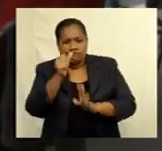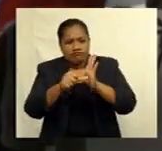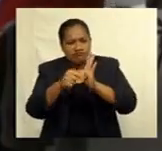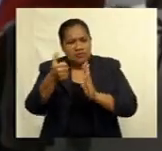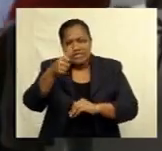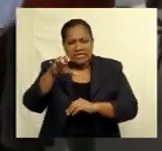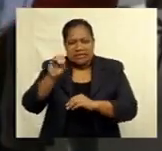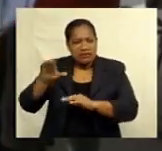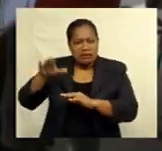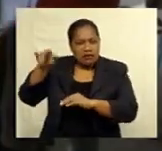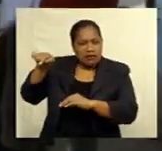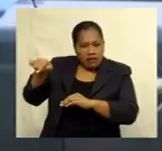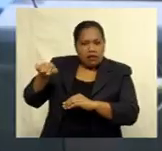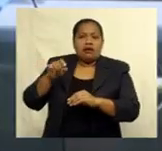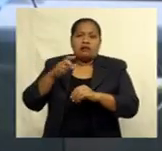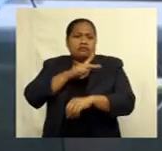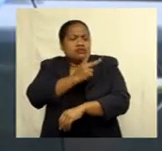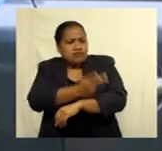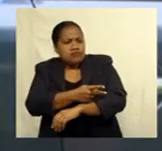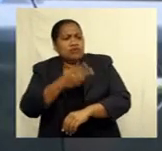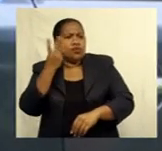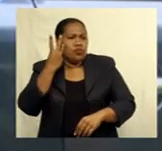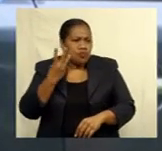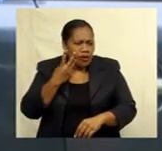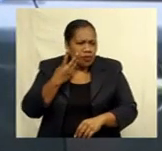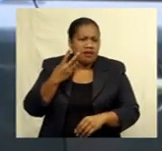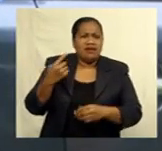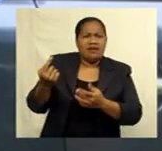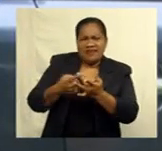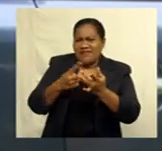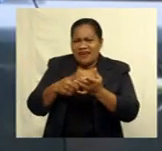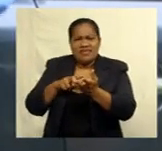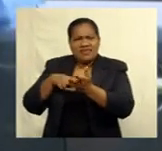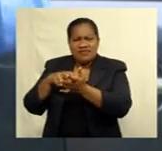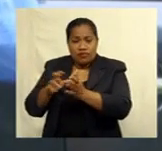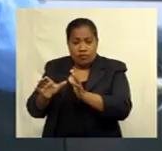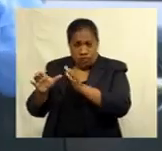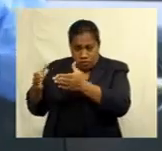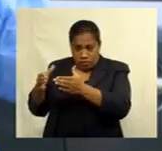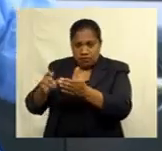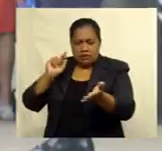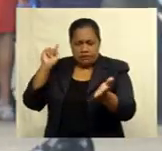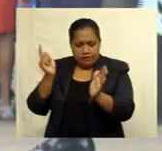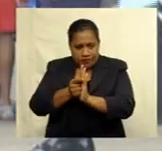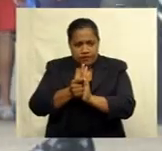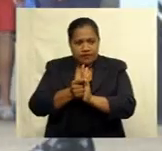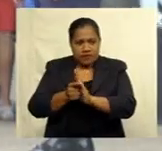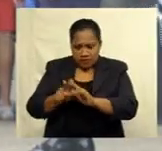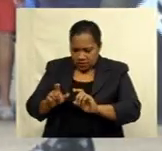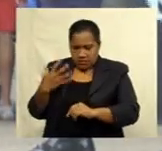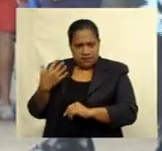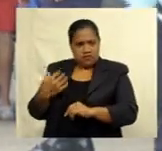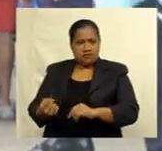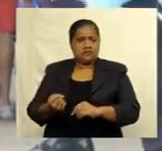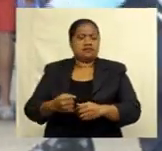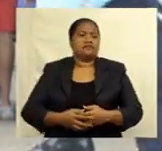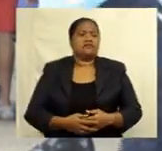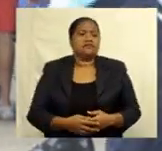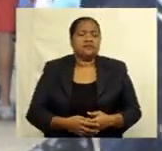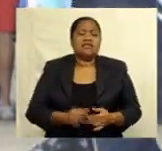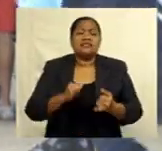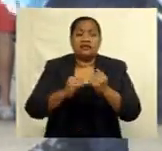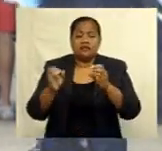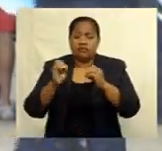women, people with comorbidities, and other vulnerable groups as quickly as possible still remains. Sainian